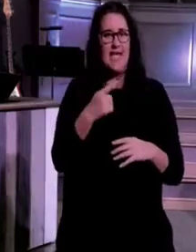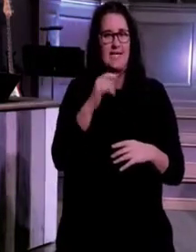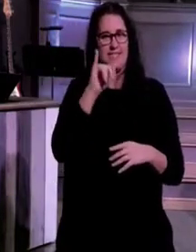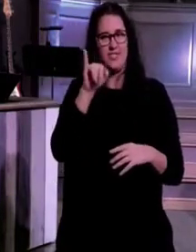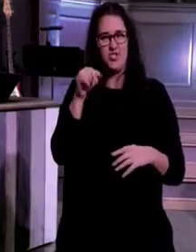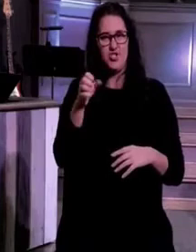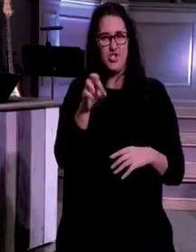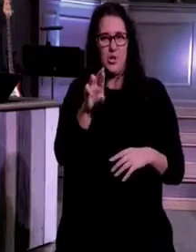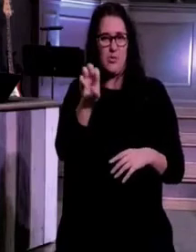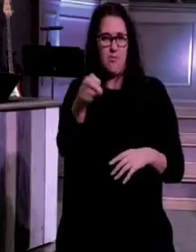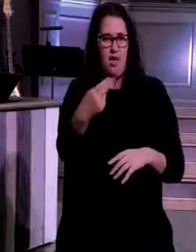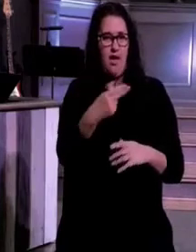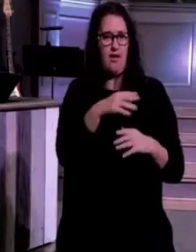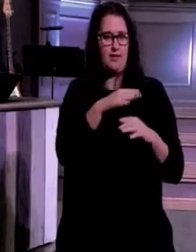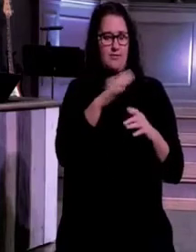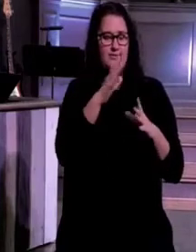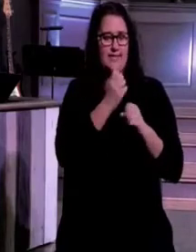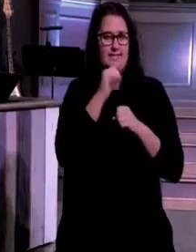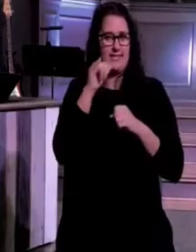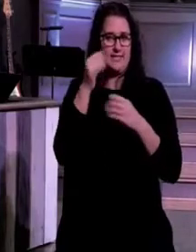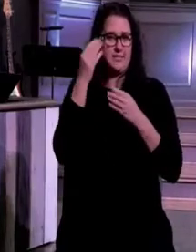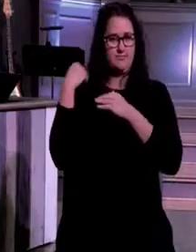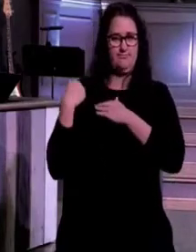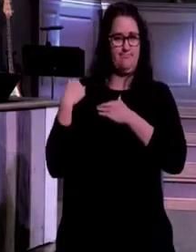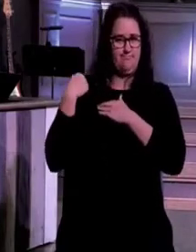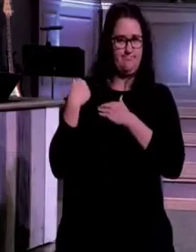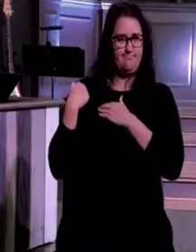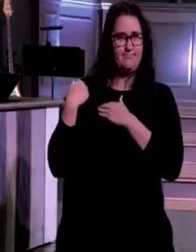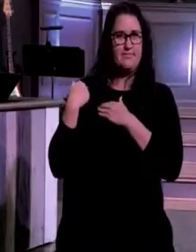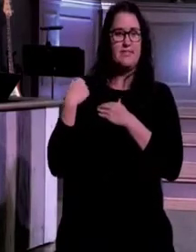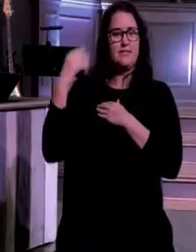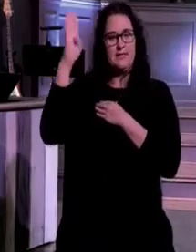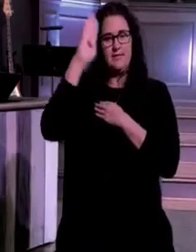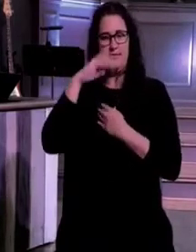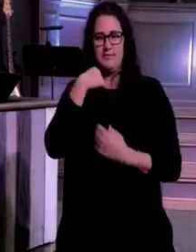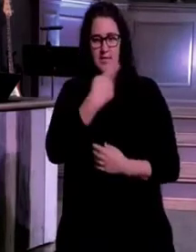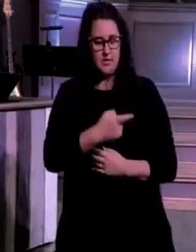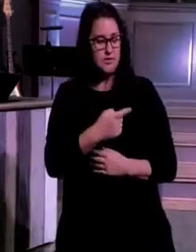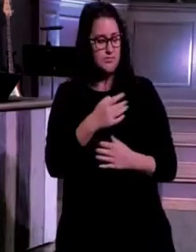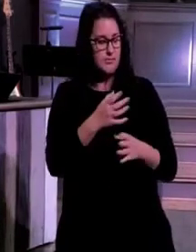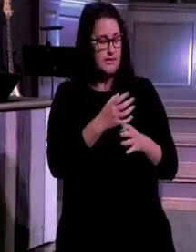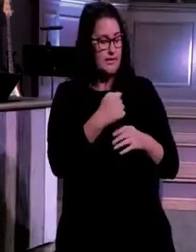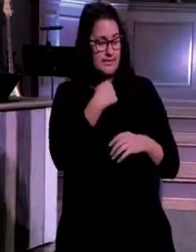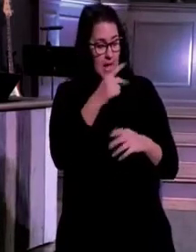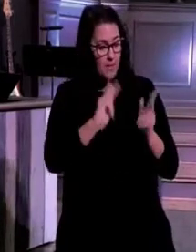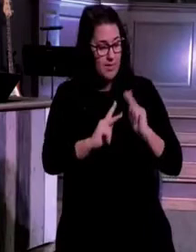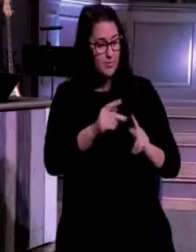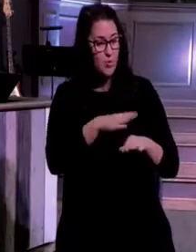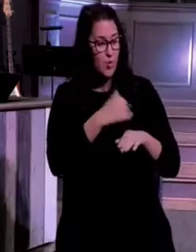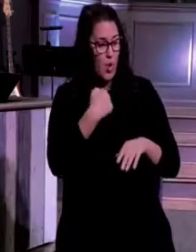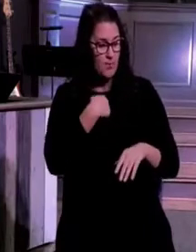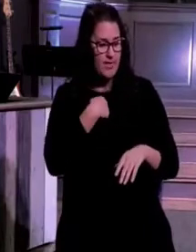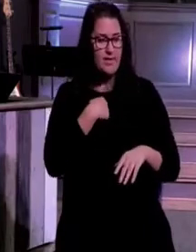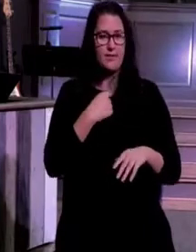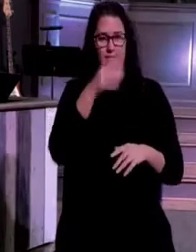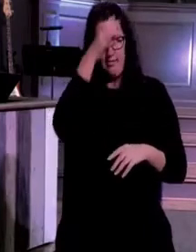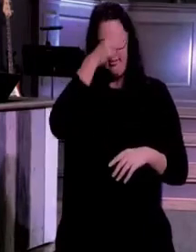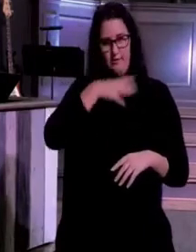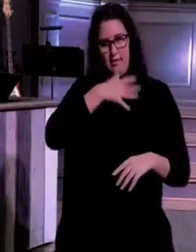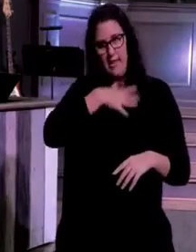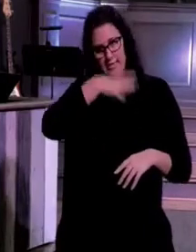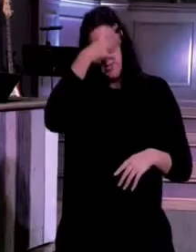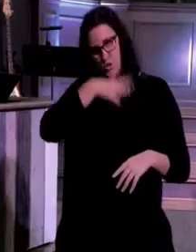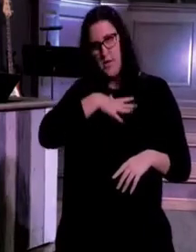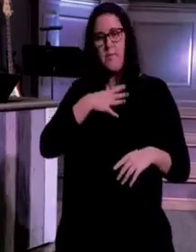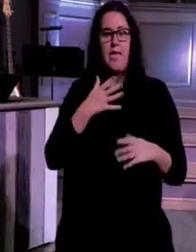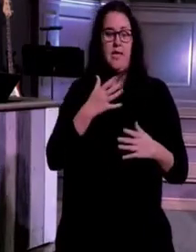burden? He says, "Jeremiah, tell the people to call unto me." Ladies and gentlemen, my commission to you today